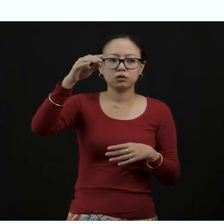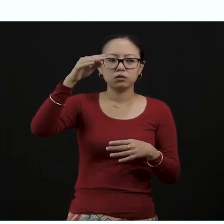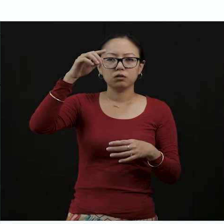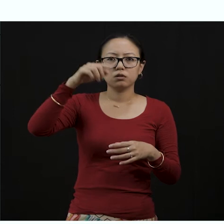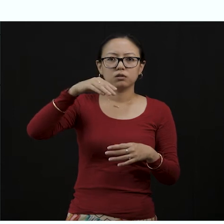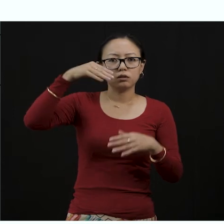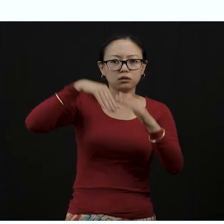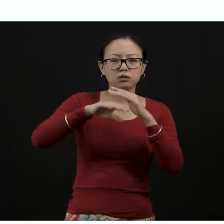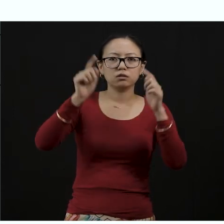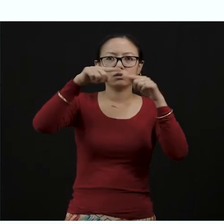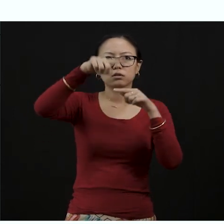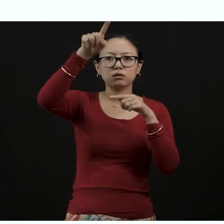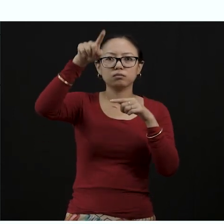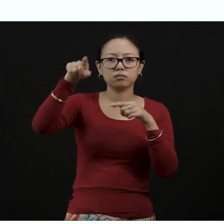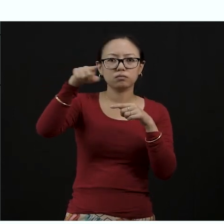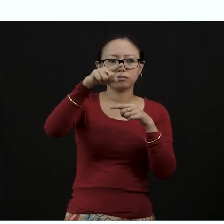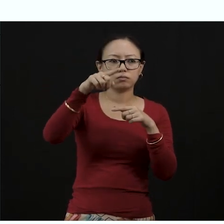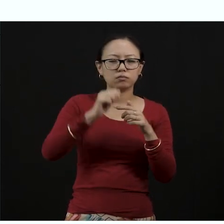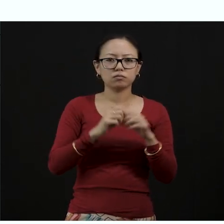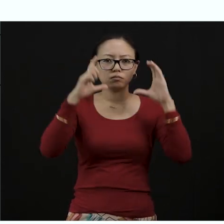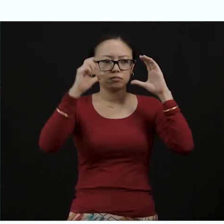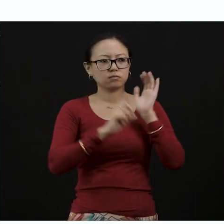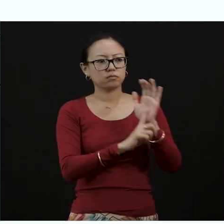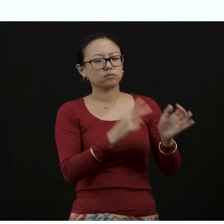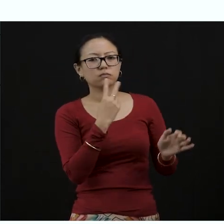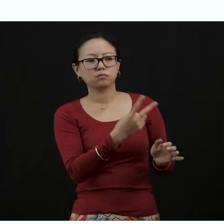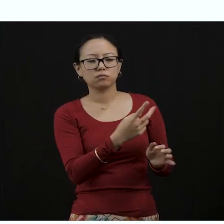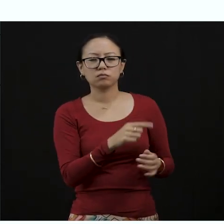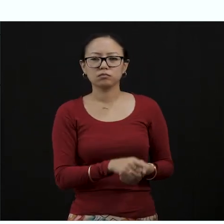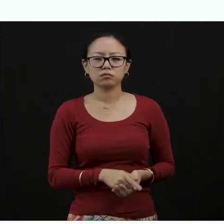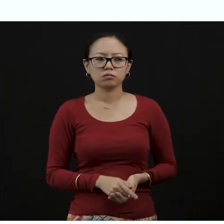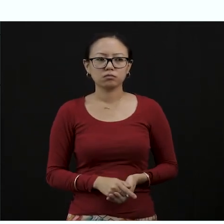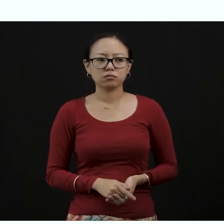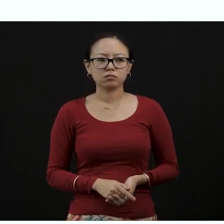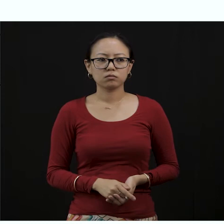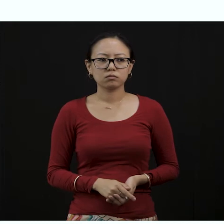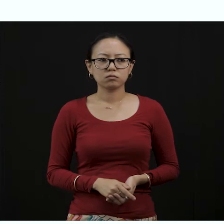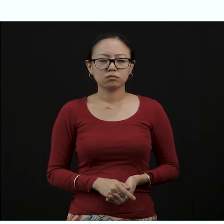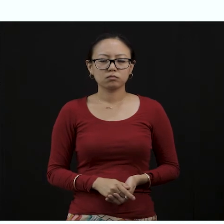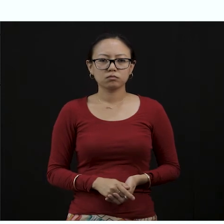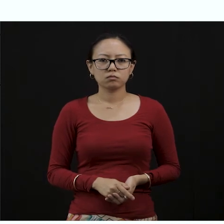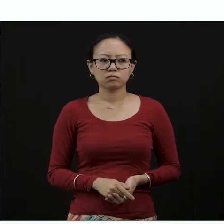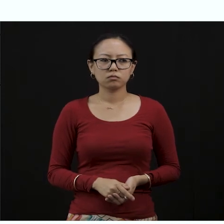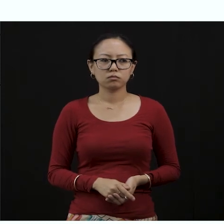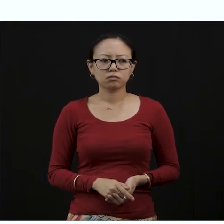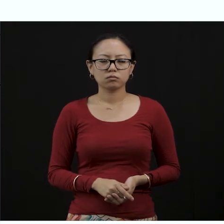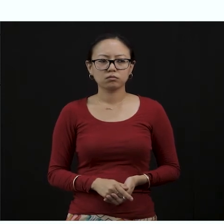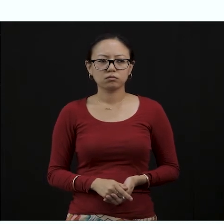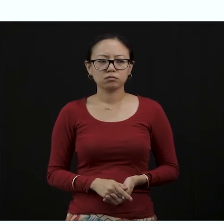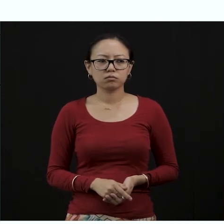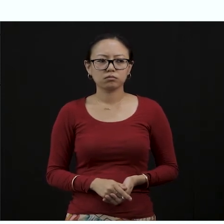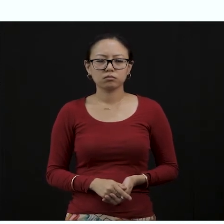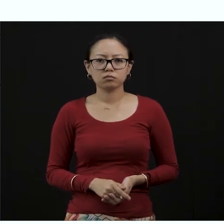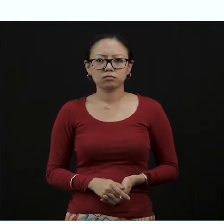square, a circle, and the other one is triangle. Okay, so you decide. Here you have a help box. In that help box, it is given